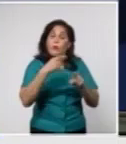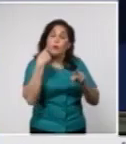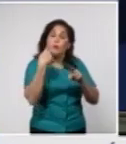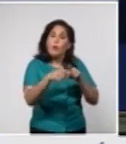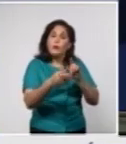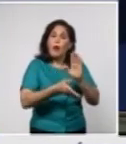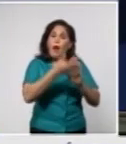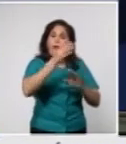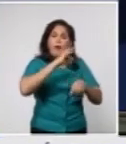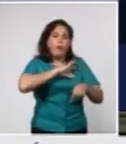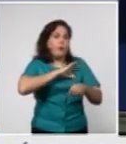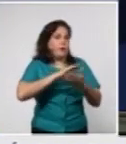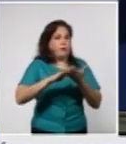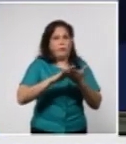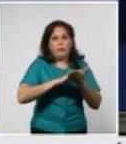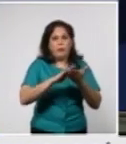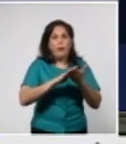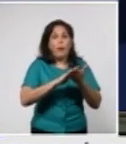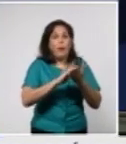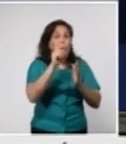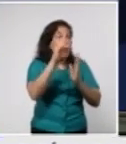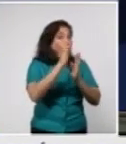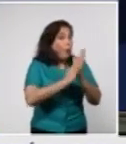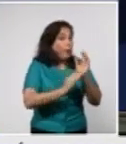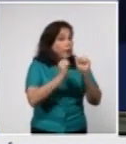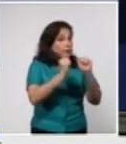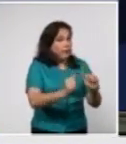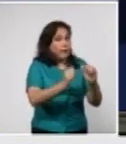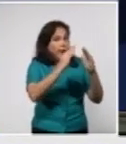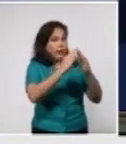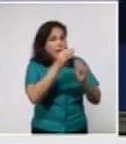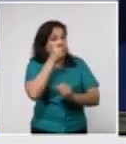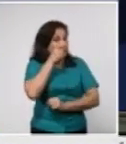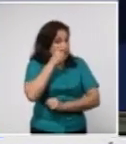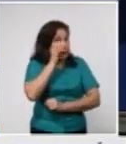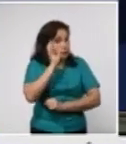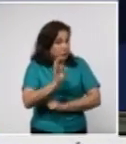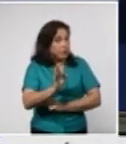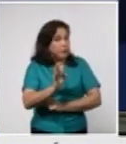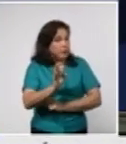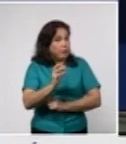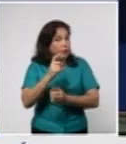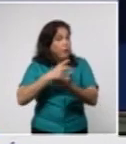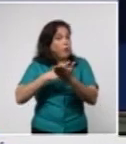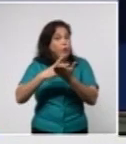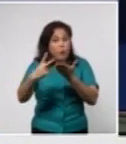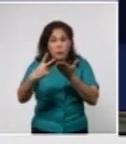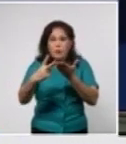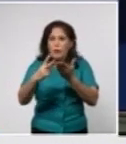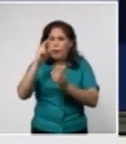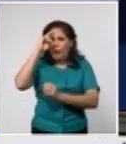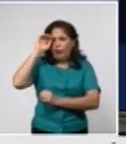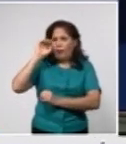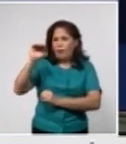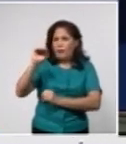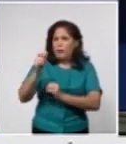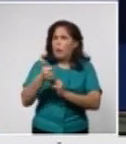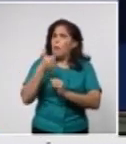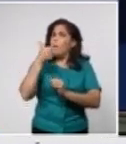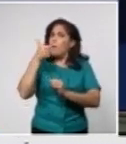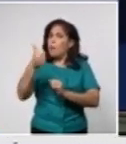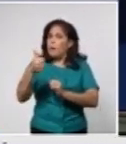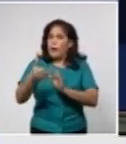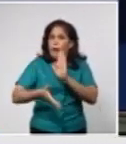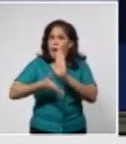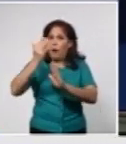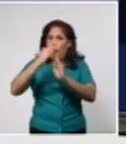and then there is the epidemiological discharge, which is the one that is granted 1 month. That is,